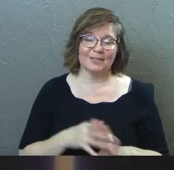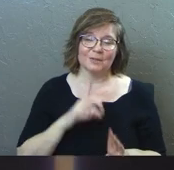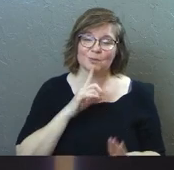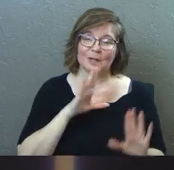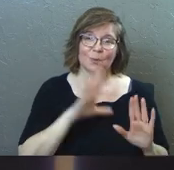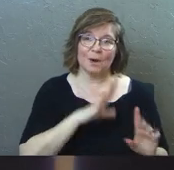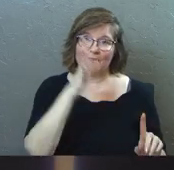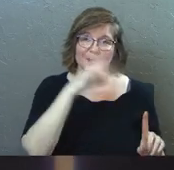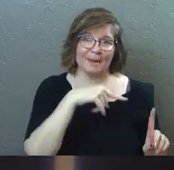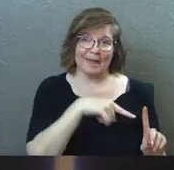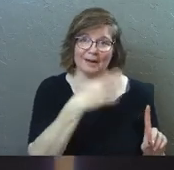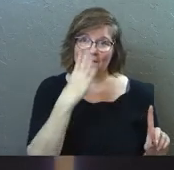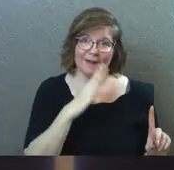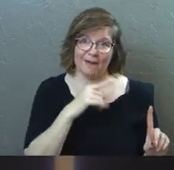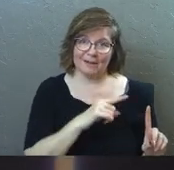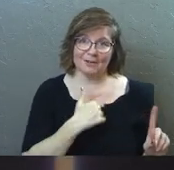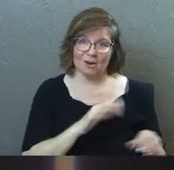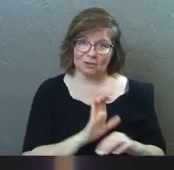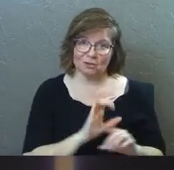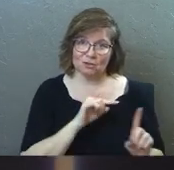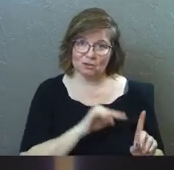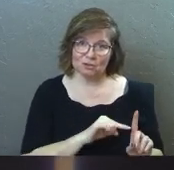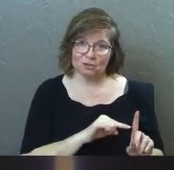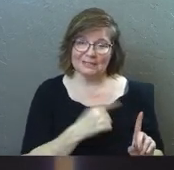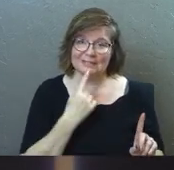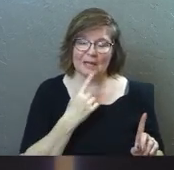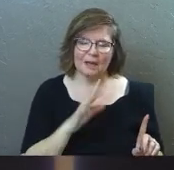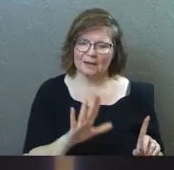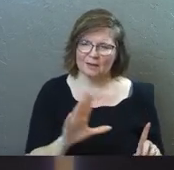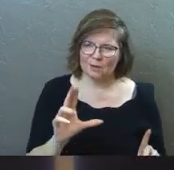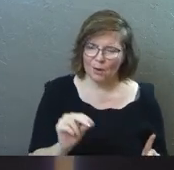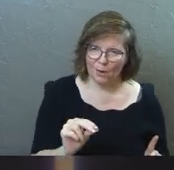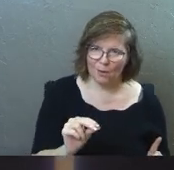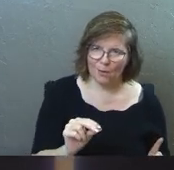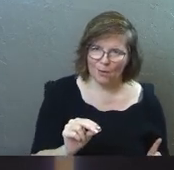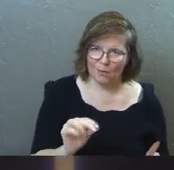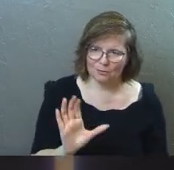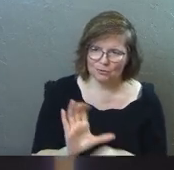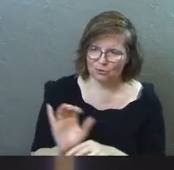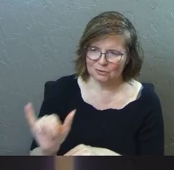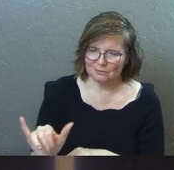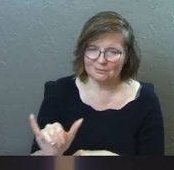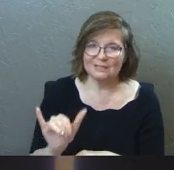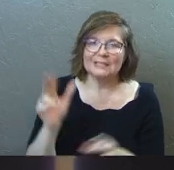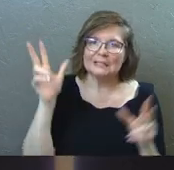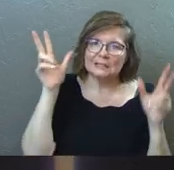really wonderful man of God in our church said, no, it's Satan.